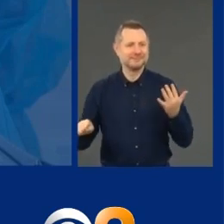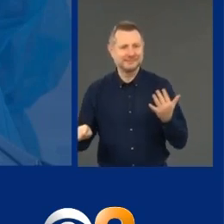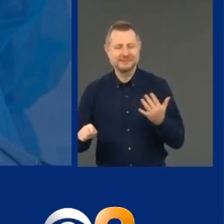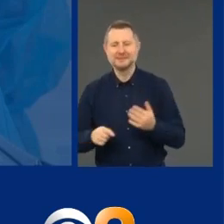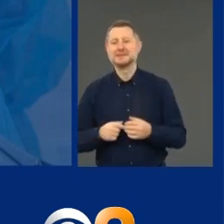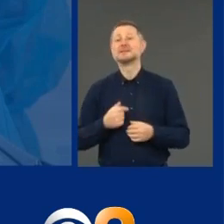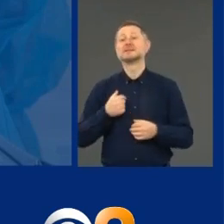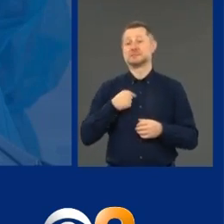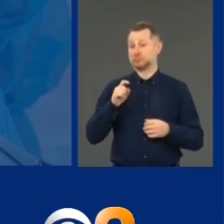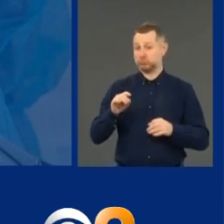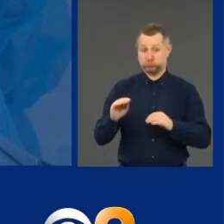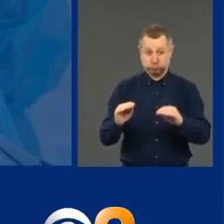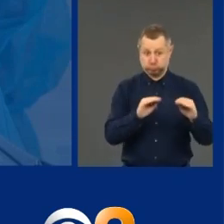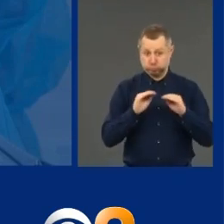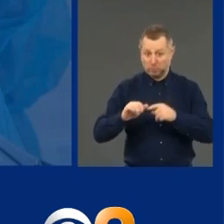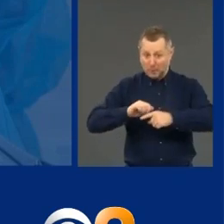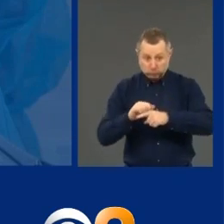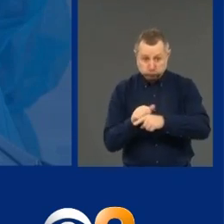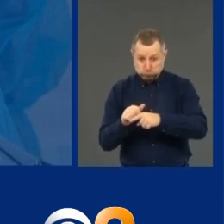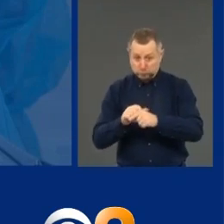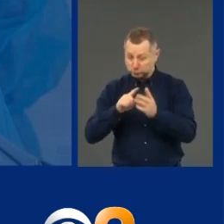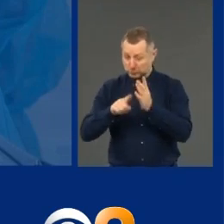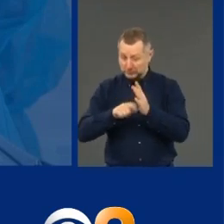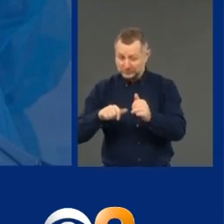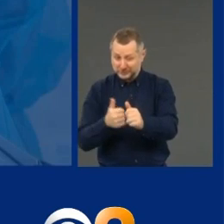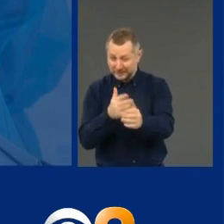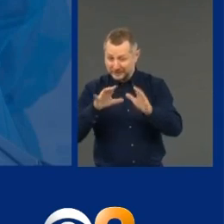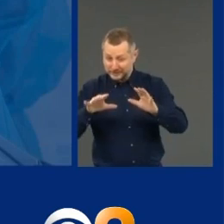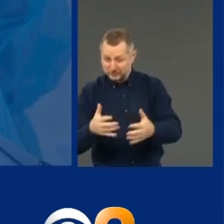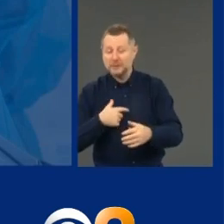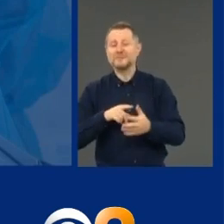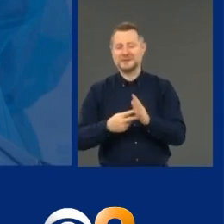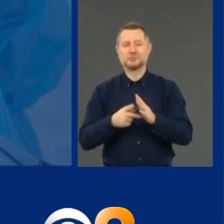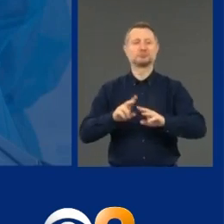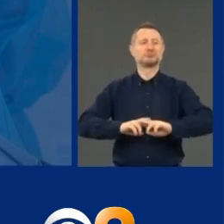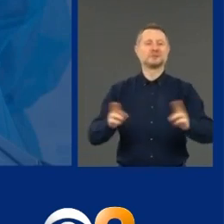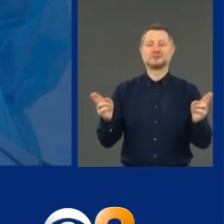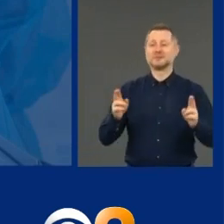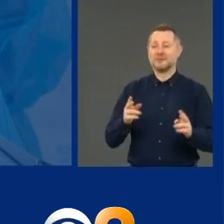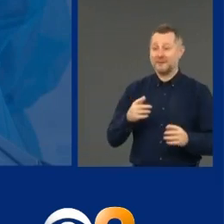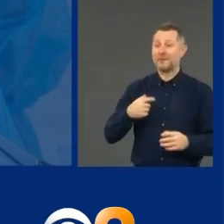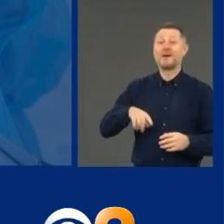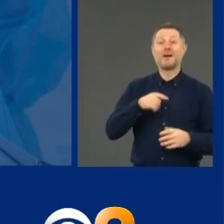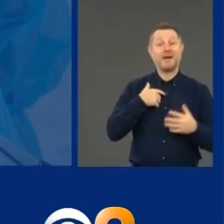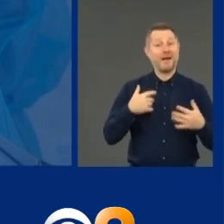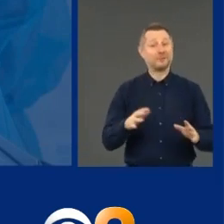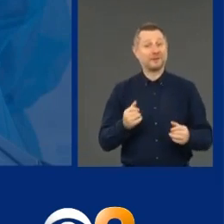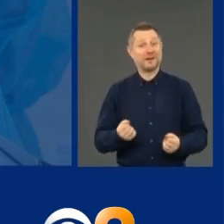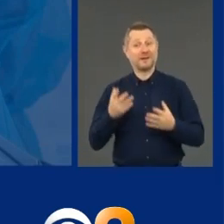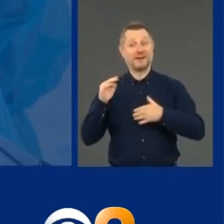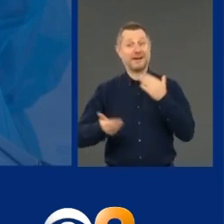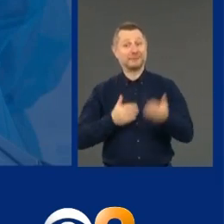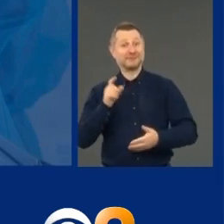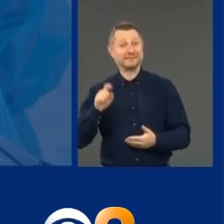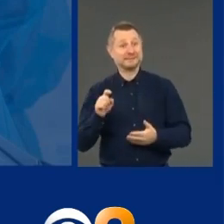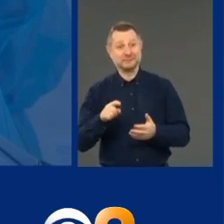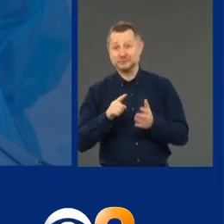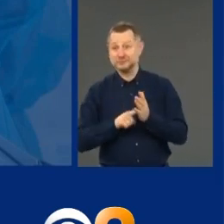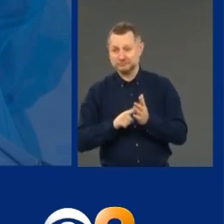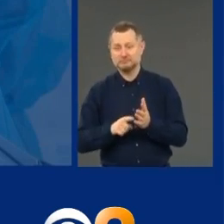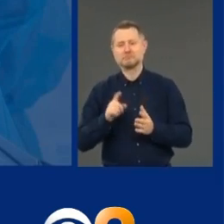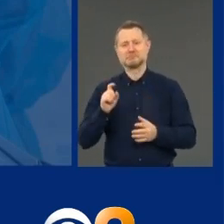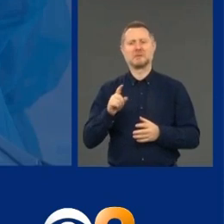tracing and testing system in place. Mid-Hudson region, we have identified the right number of tracers. They now need to